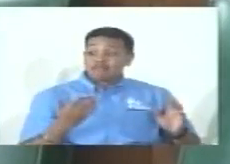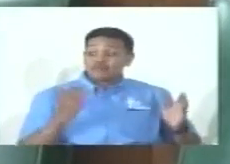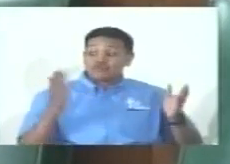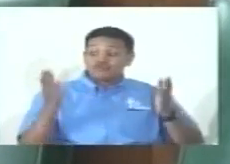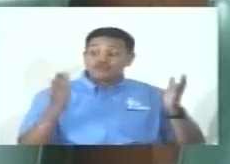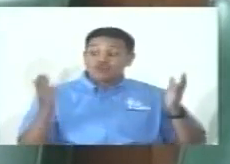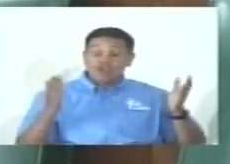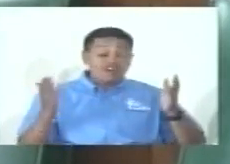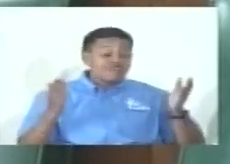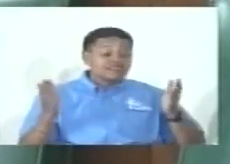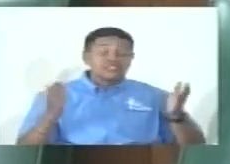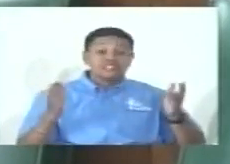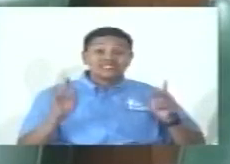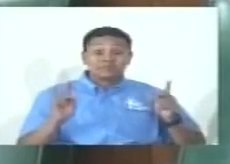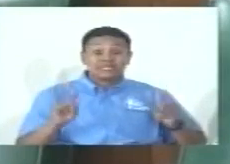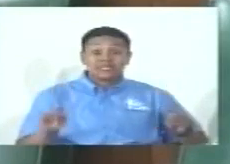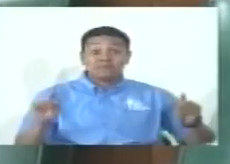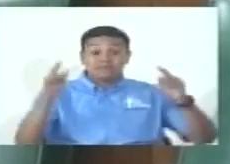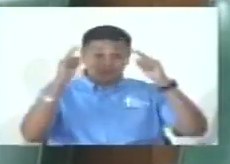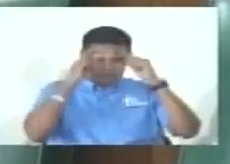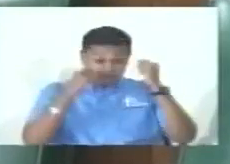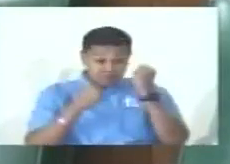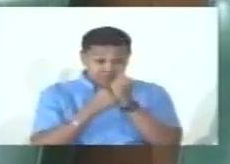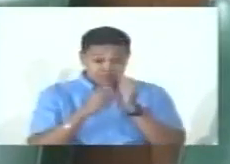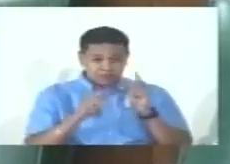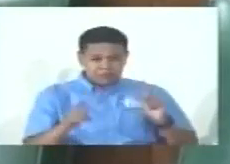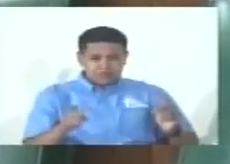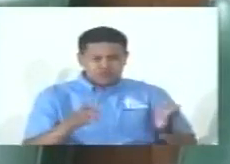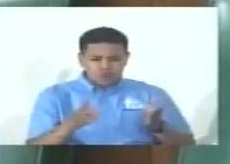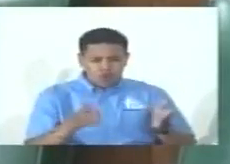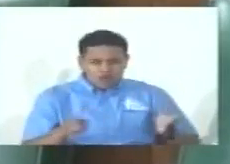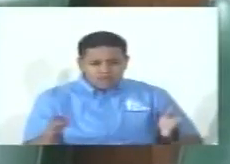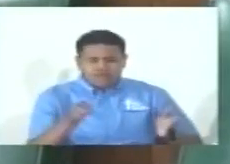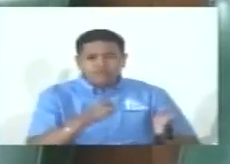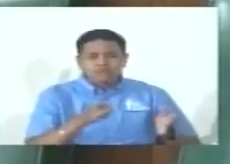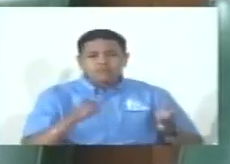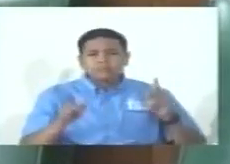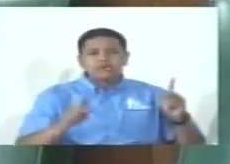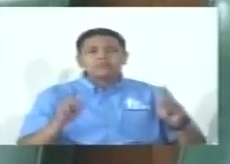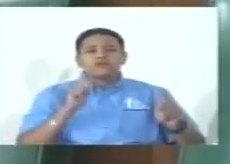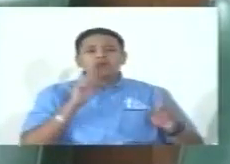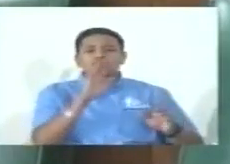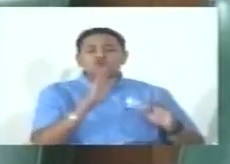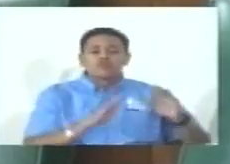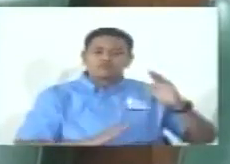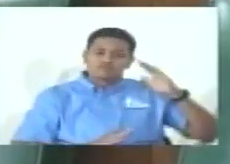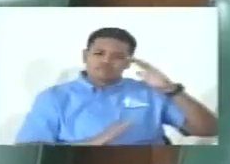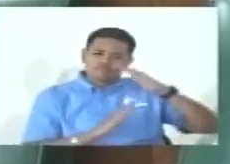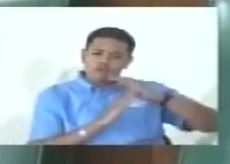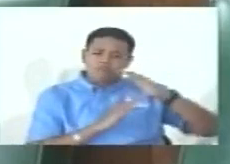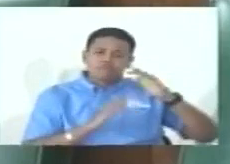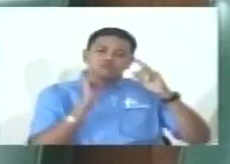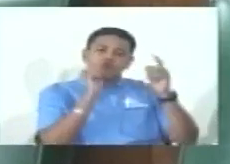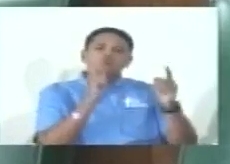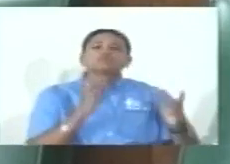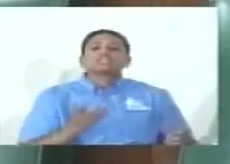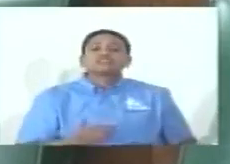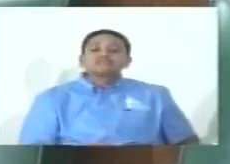to the people, I think, as her paramount objective.